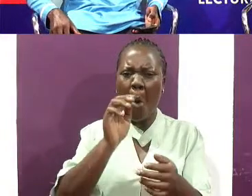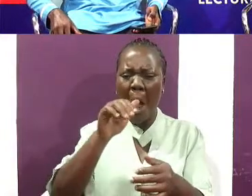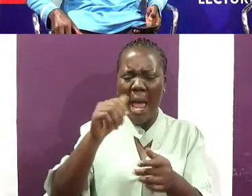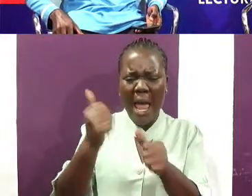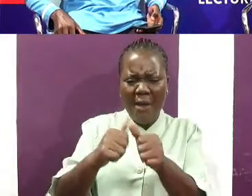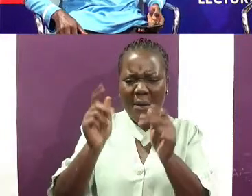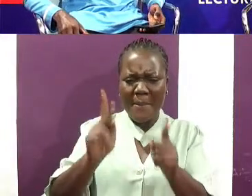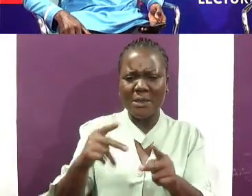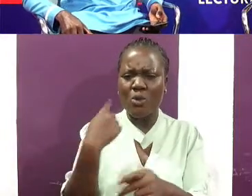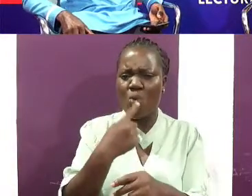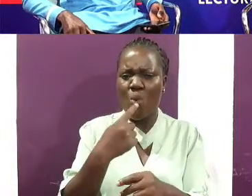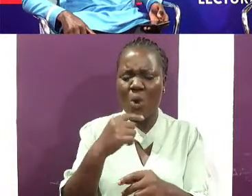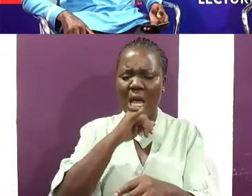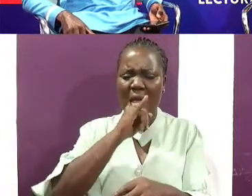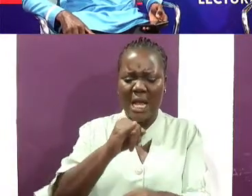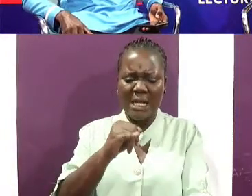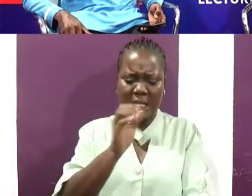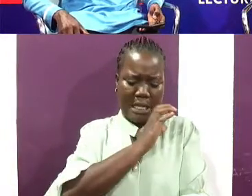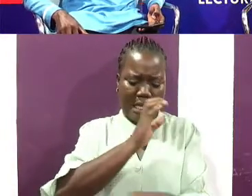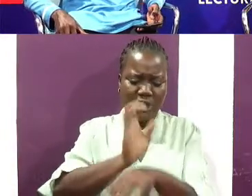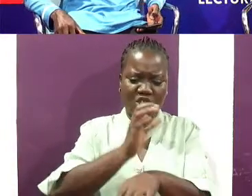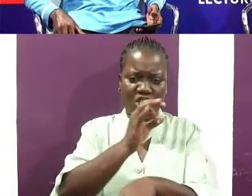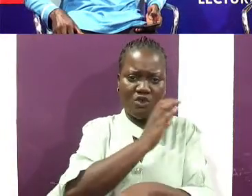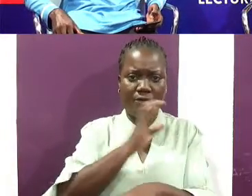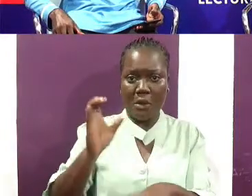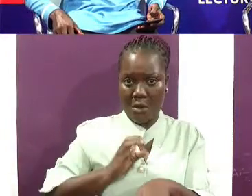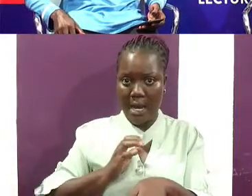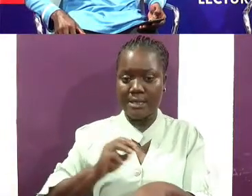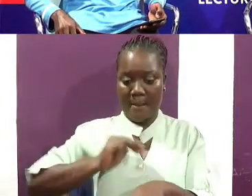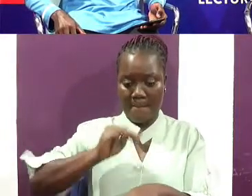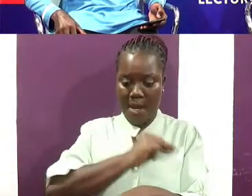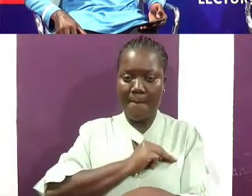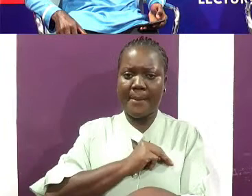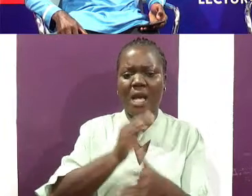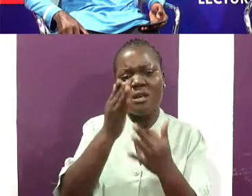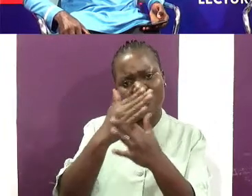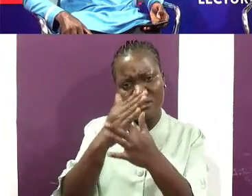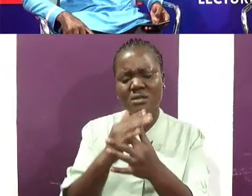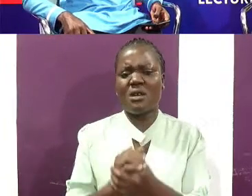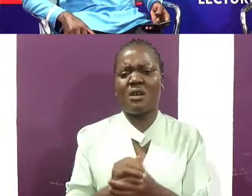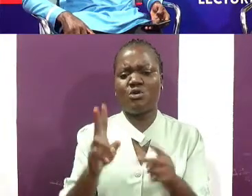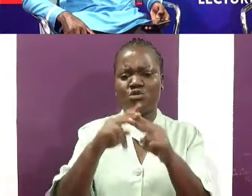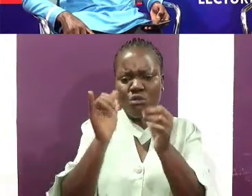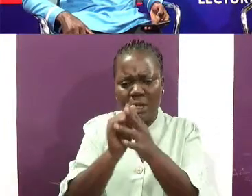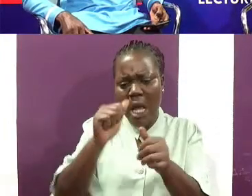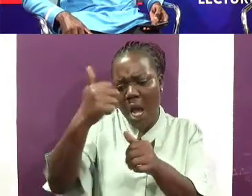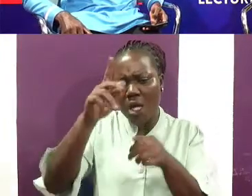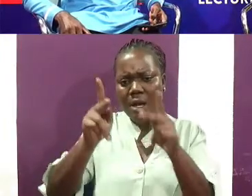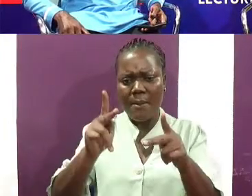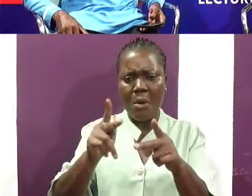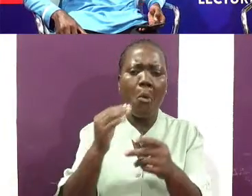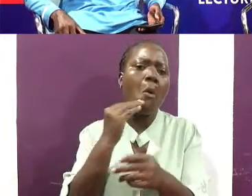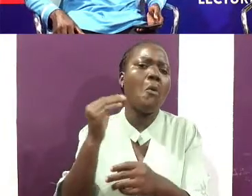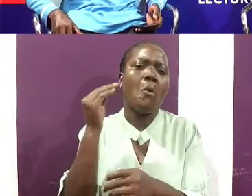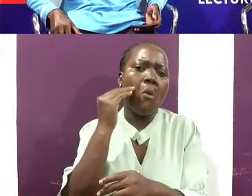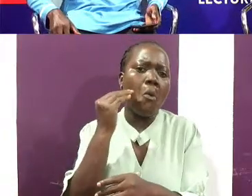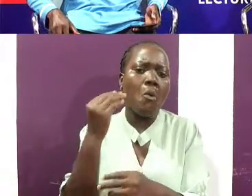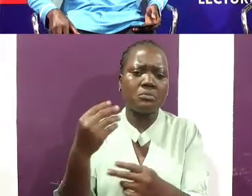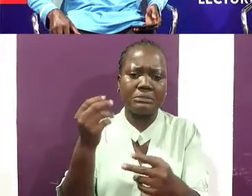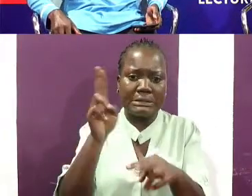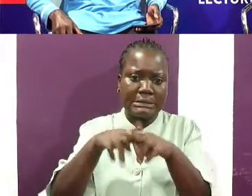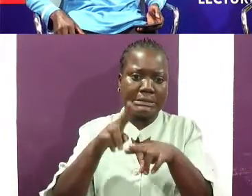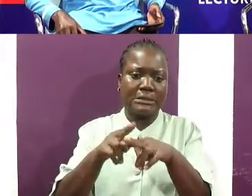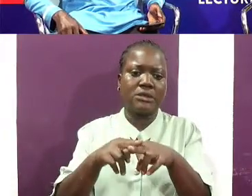wo so emopufro na mumie nyina yenhye Kristo asempa no din sey ya asempa no betimi akwa animu esan sey dwumadie